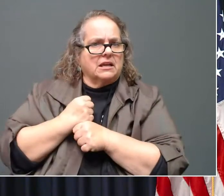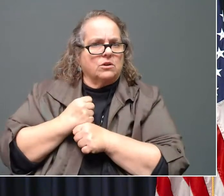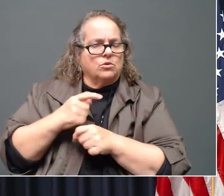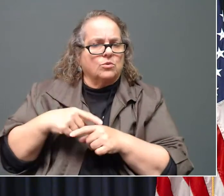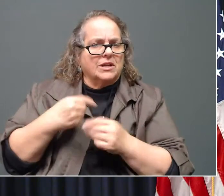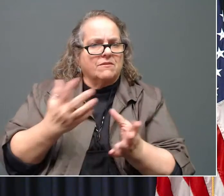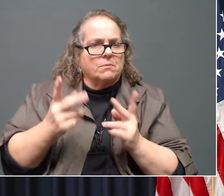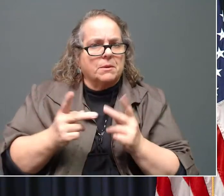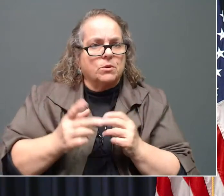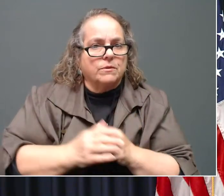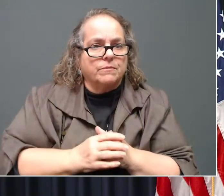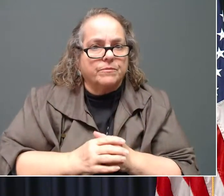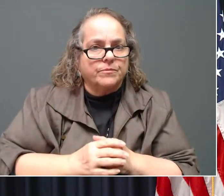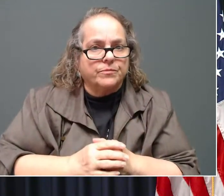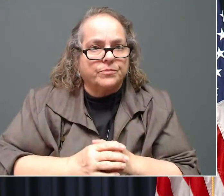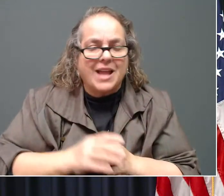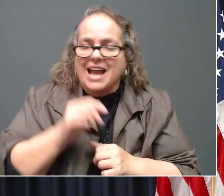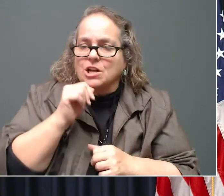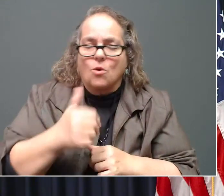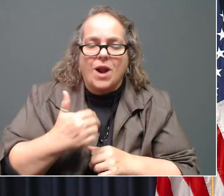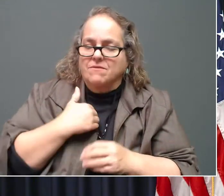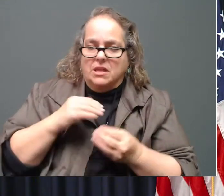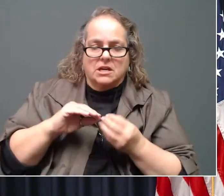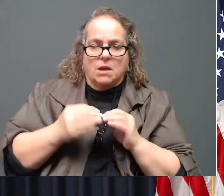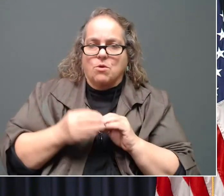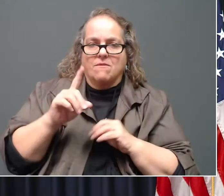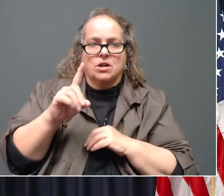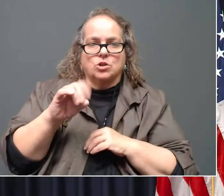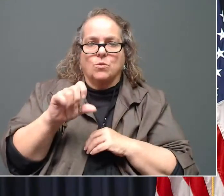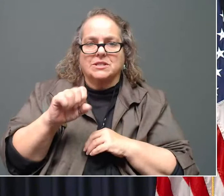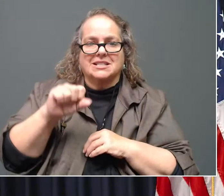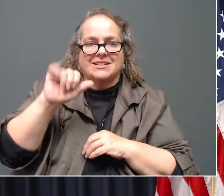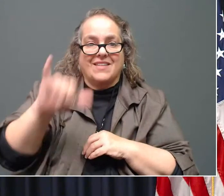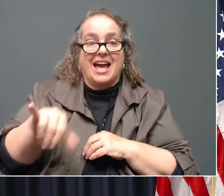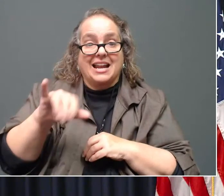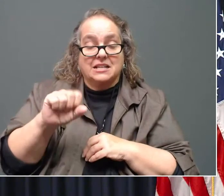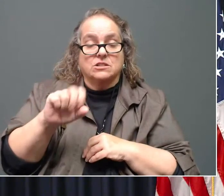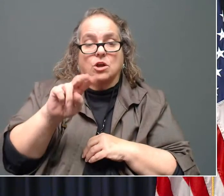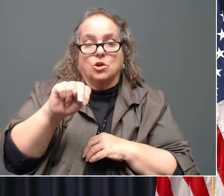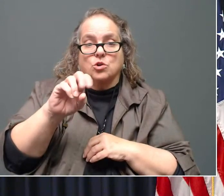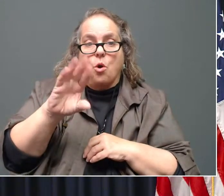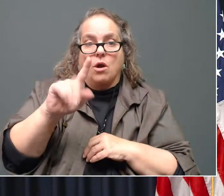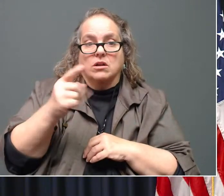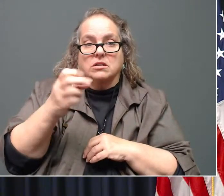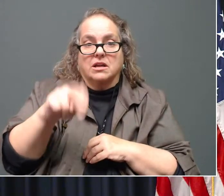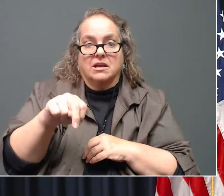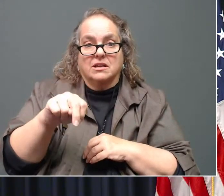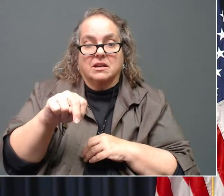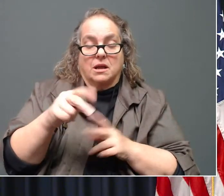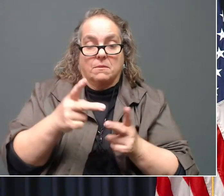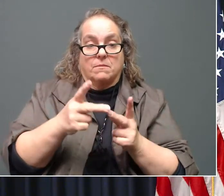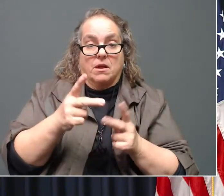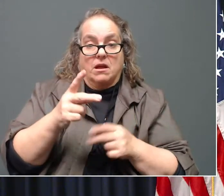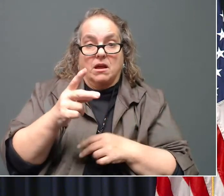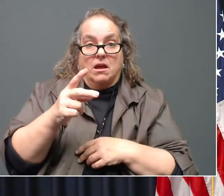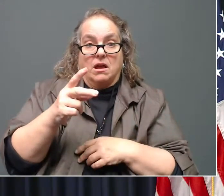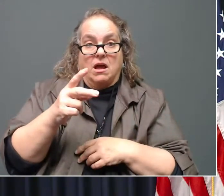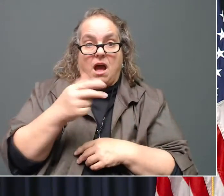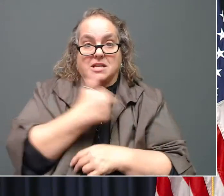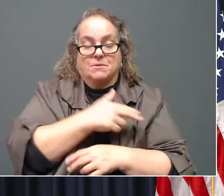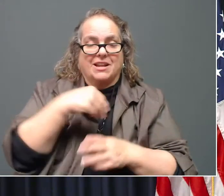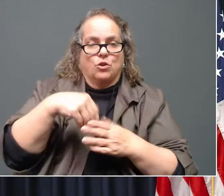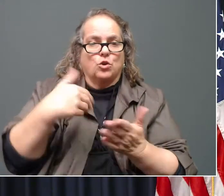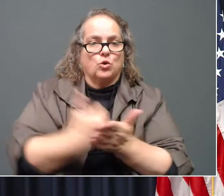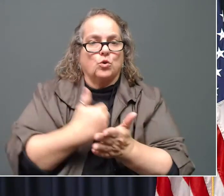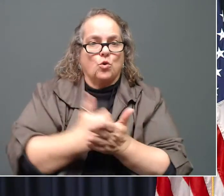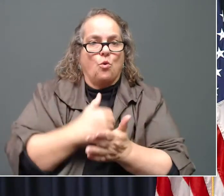I don't have the number of doses, but that I believe is the Norton facility and the new YMCA that's out there that's been